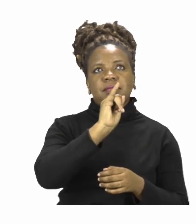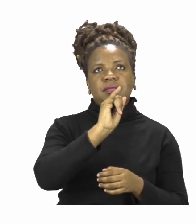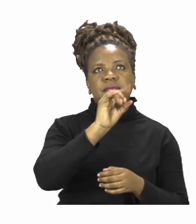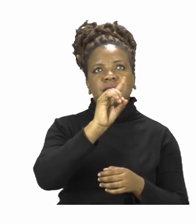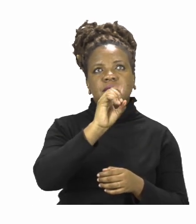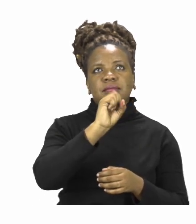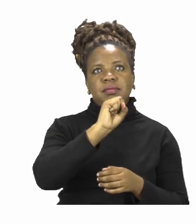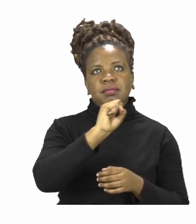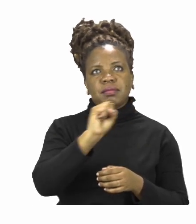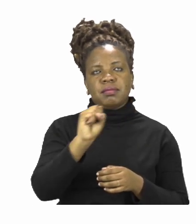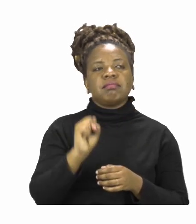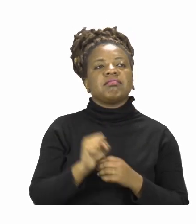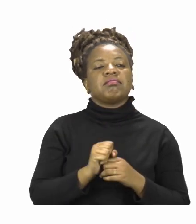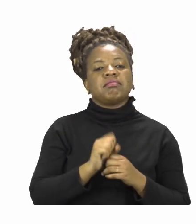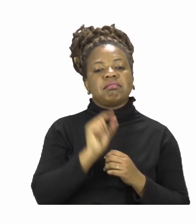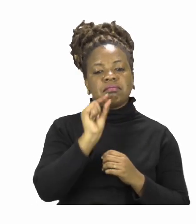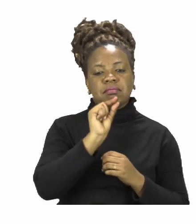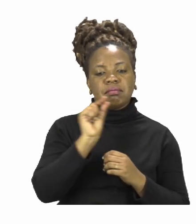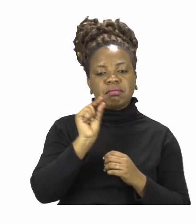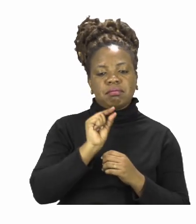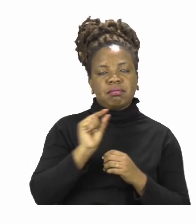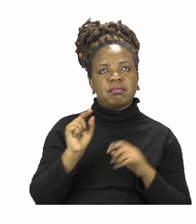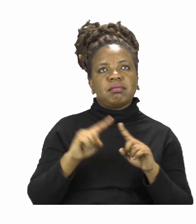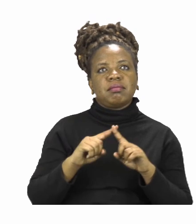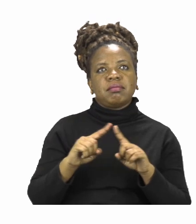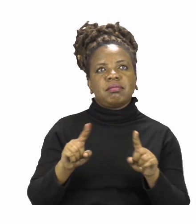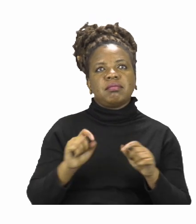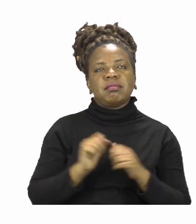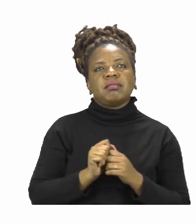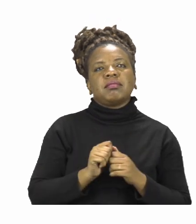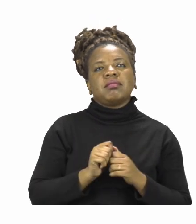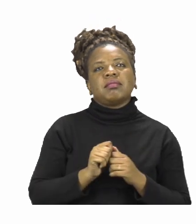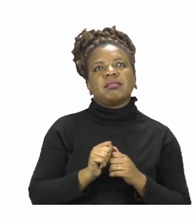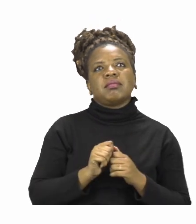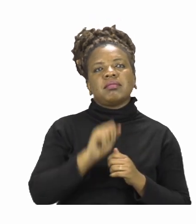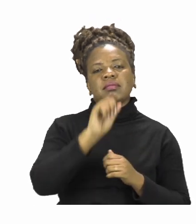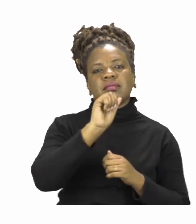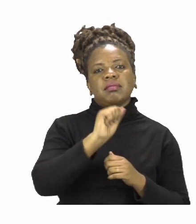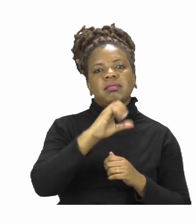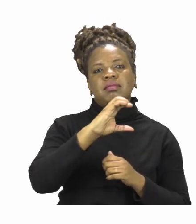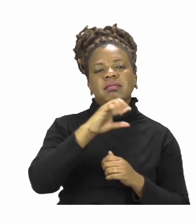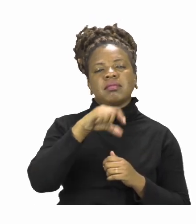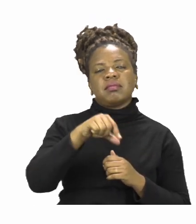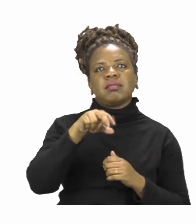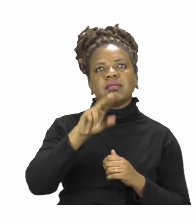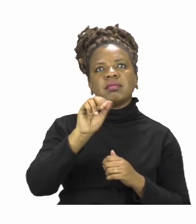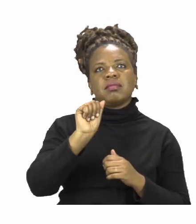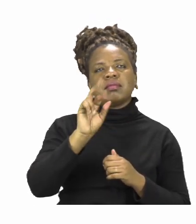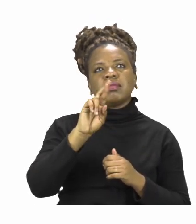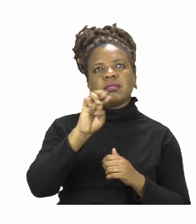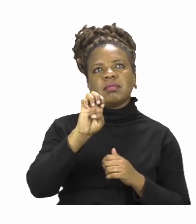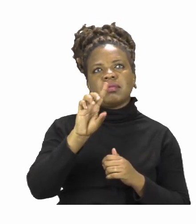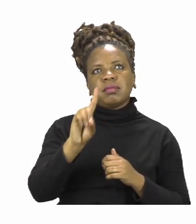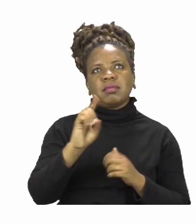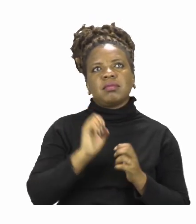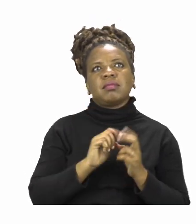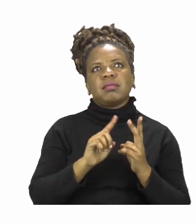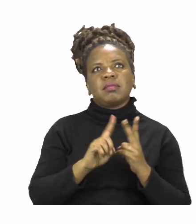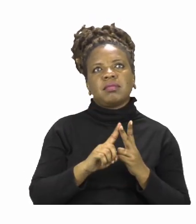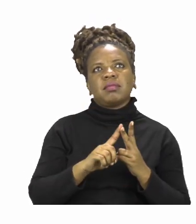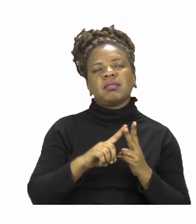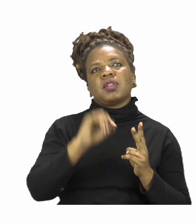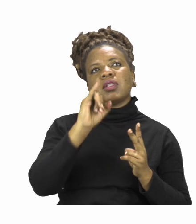having different words in it as well. The A stands for acquired. The I is for